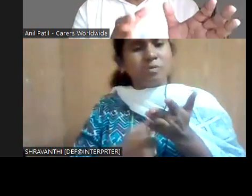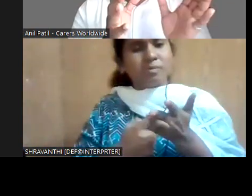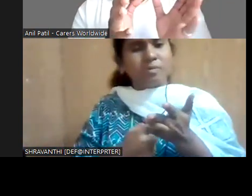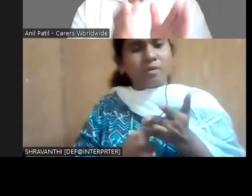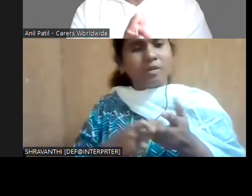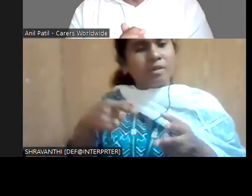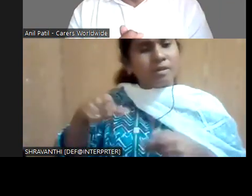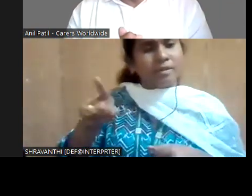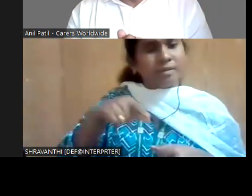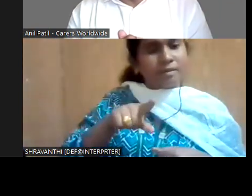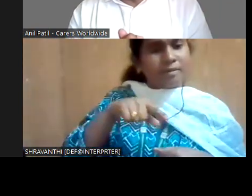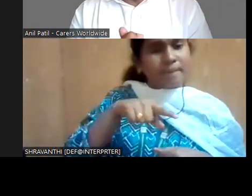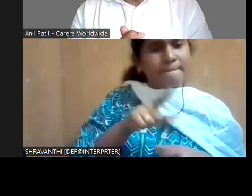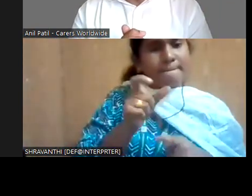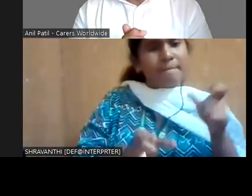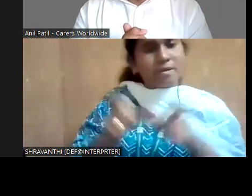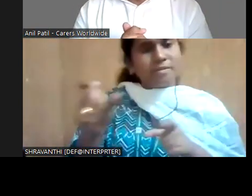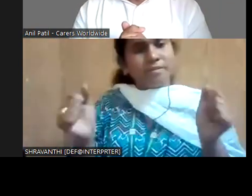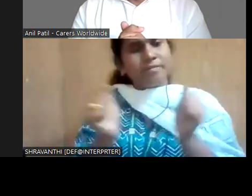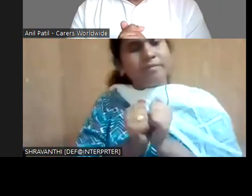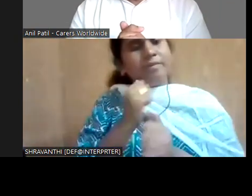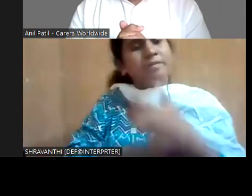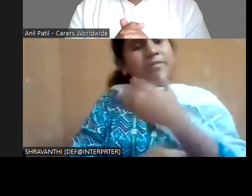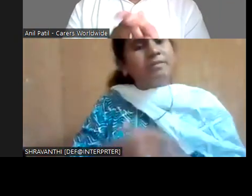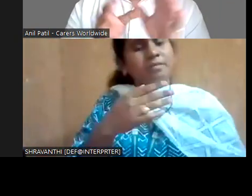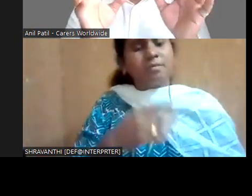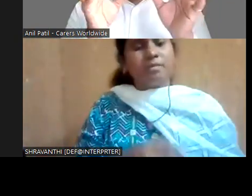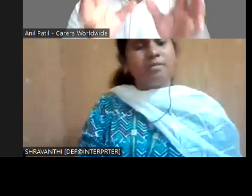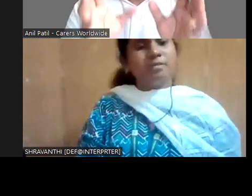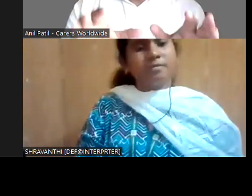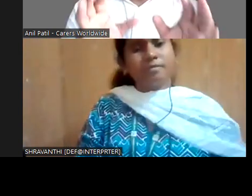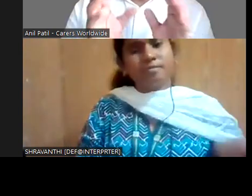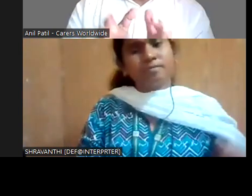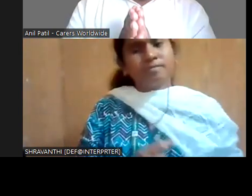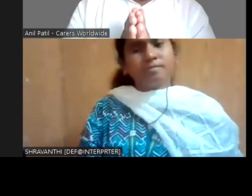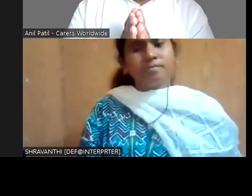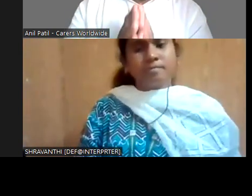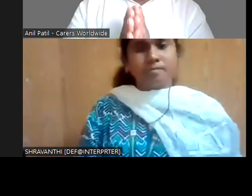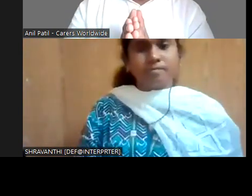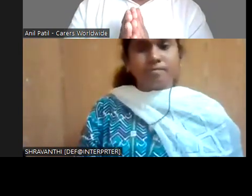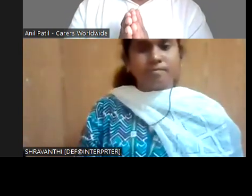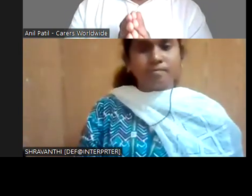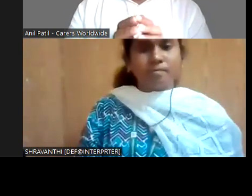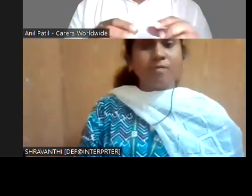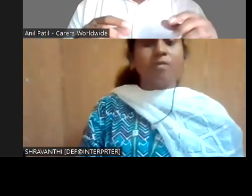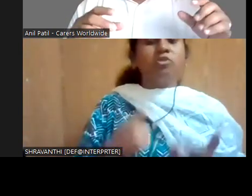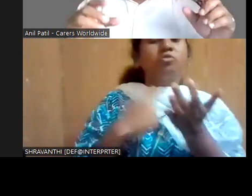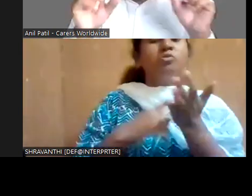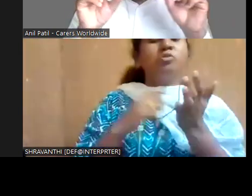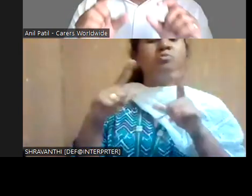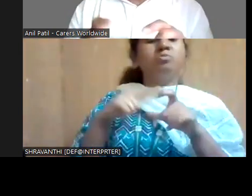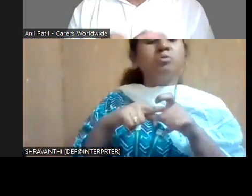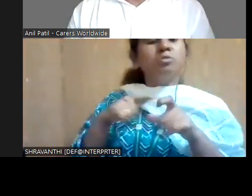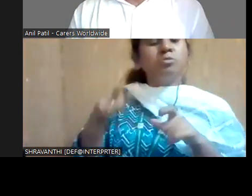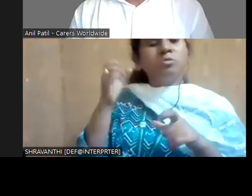individuals. Here, persons with disabilities. So their role needs to be recognized, first of all.